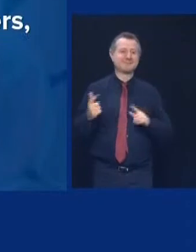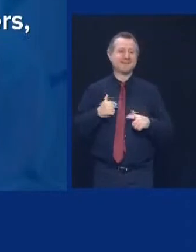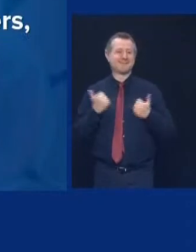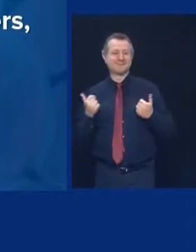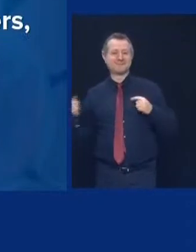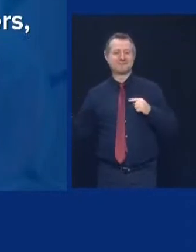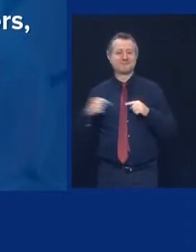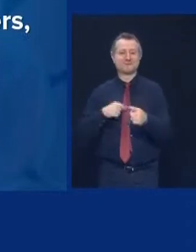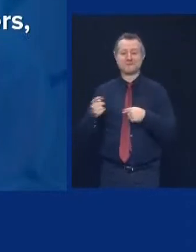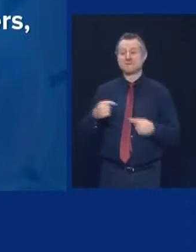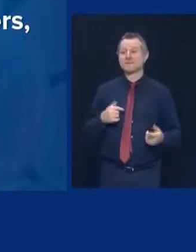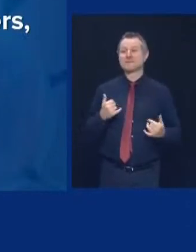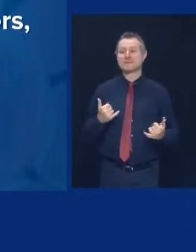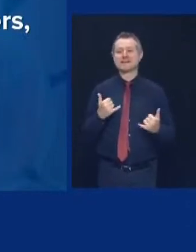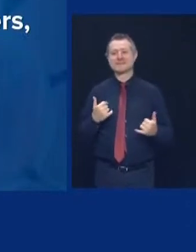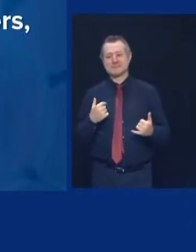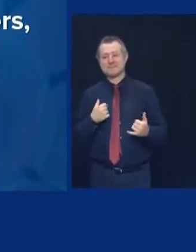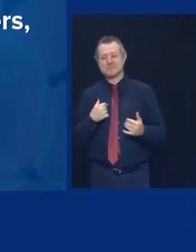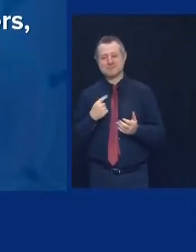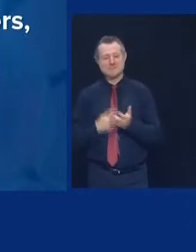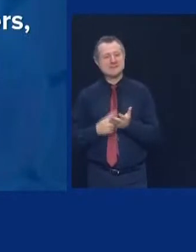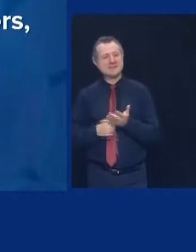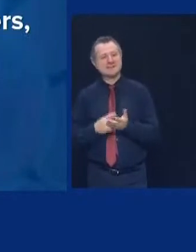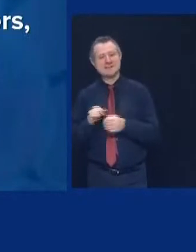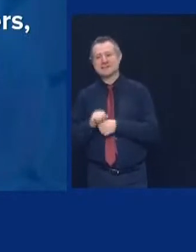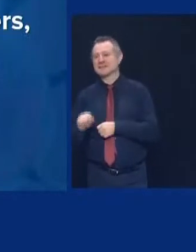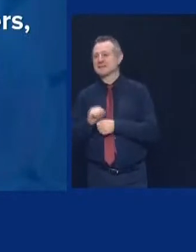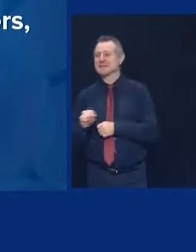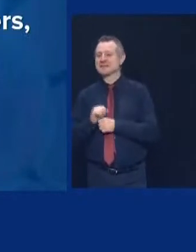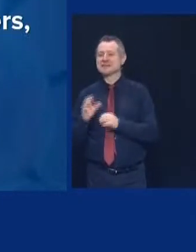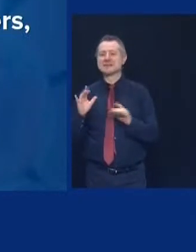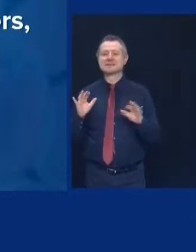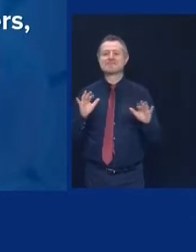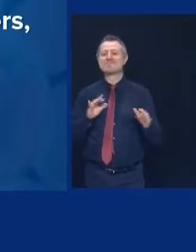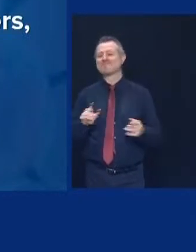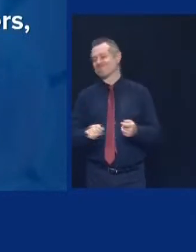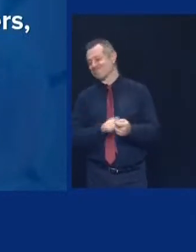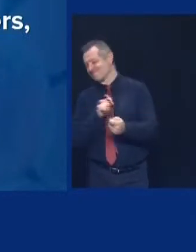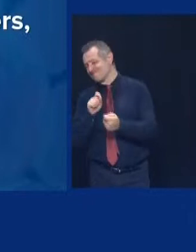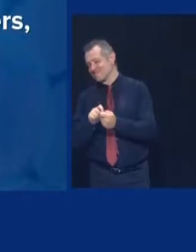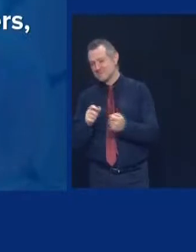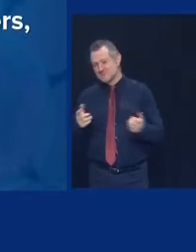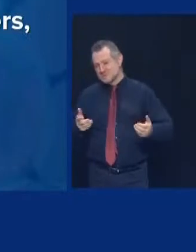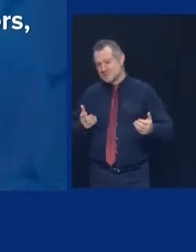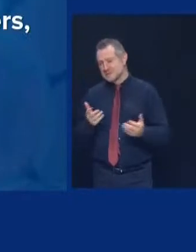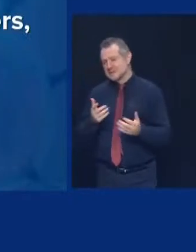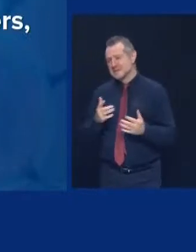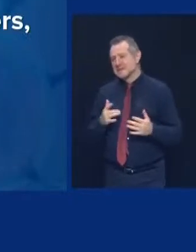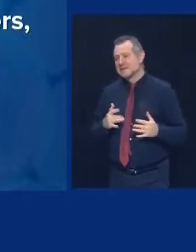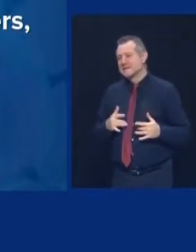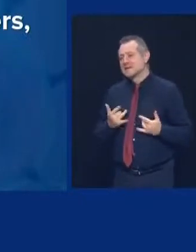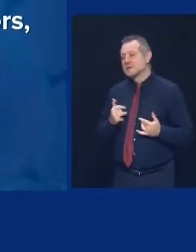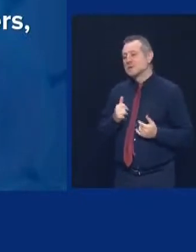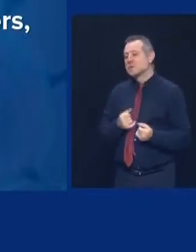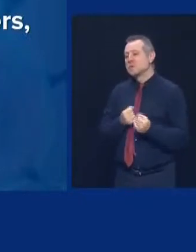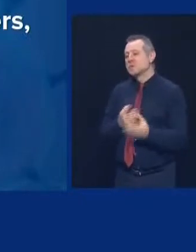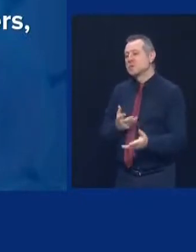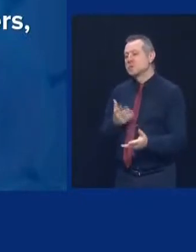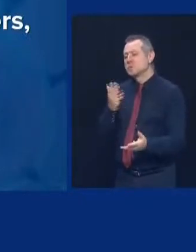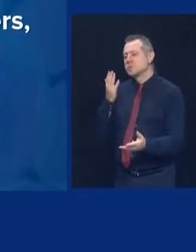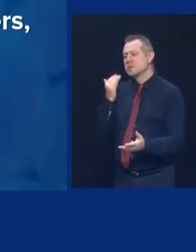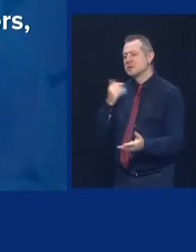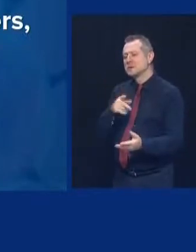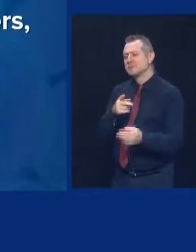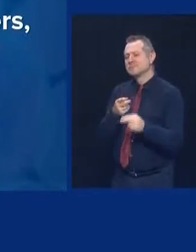And we're working to find specific events that triggered it. We haven't found them